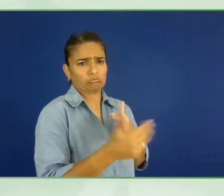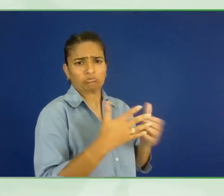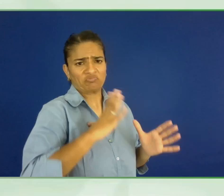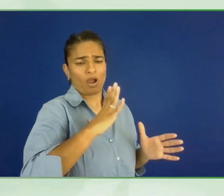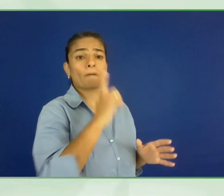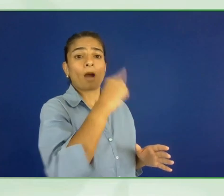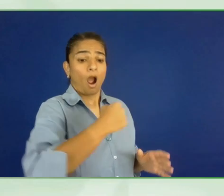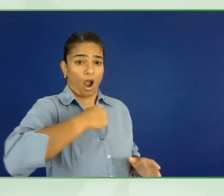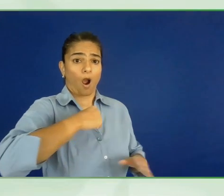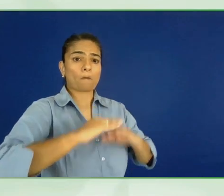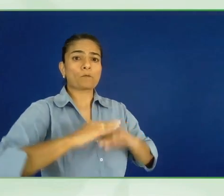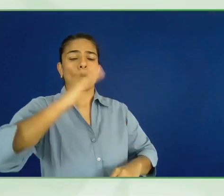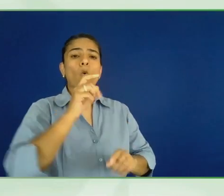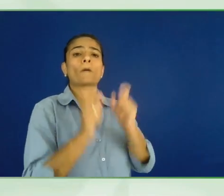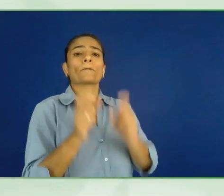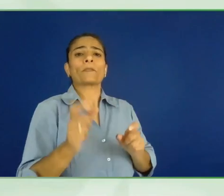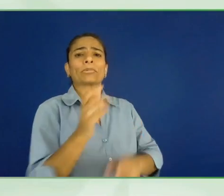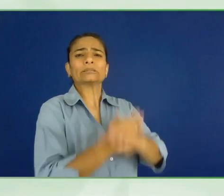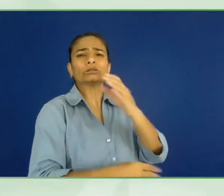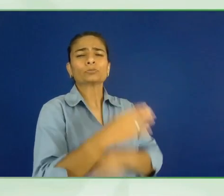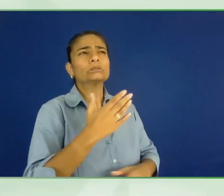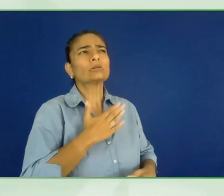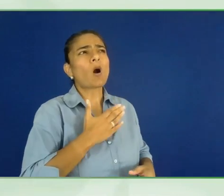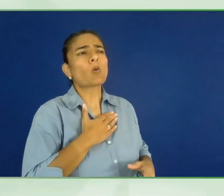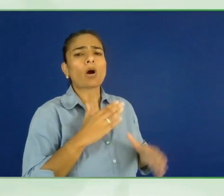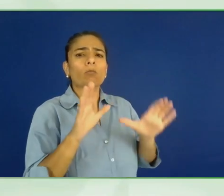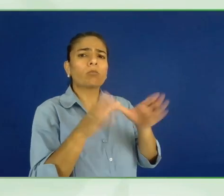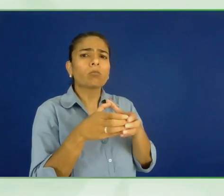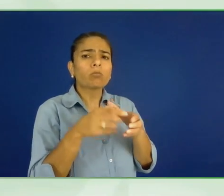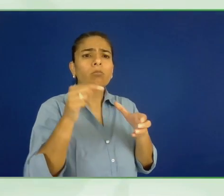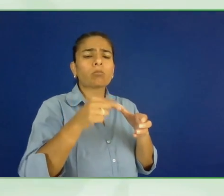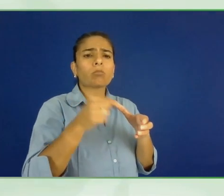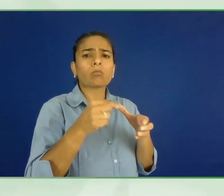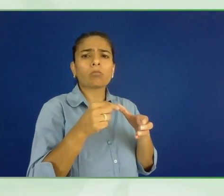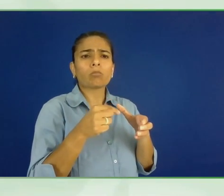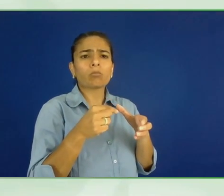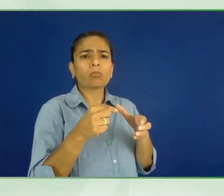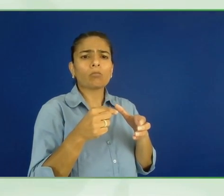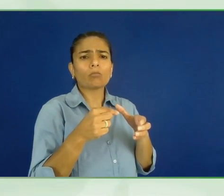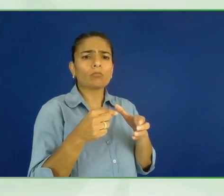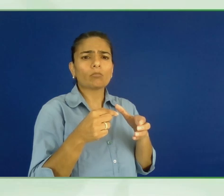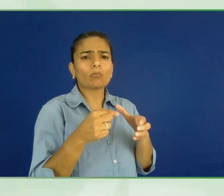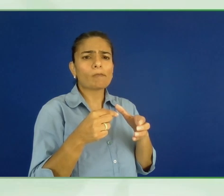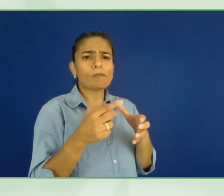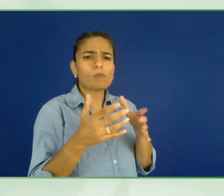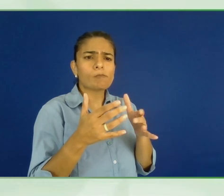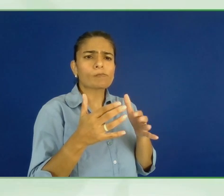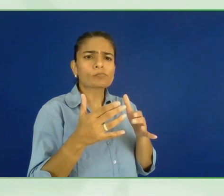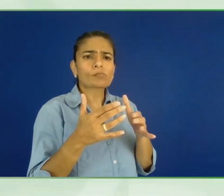the major part of our beneficiaries have either some cognitive